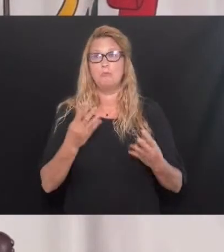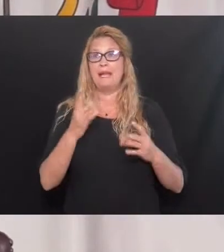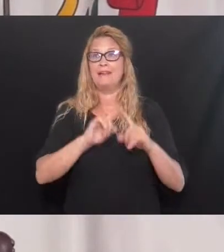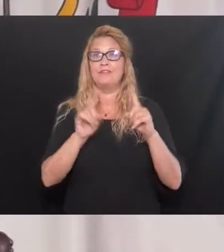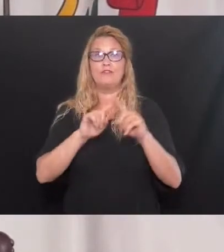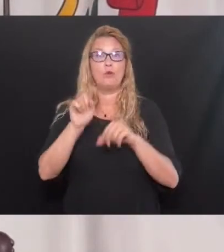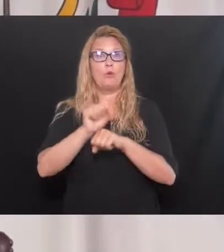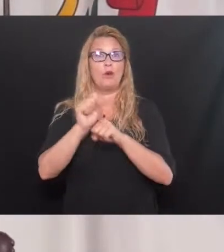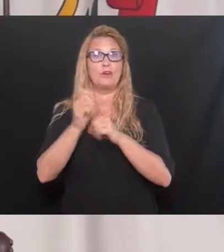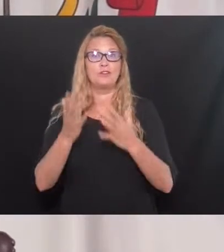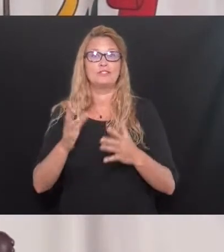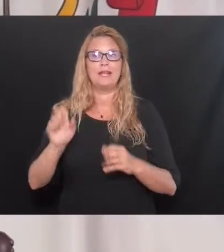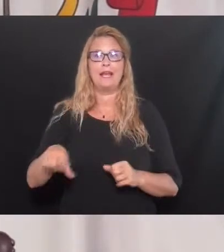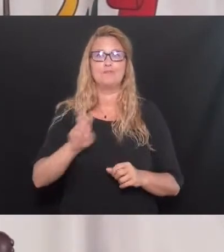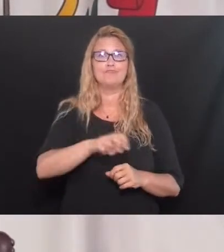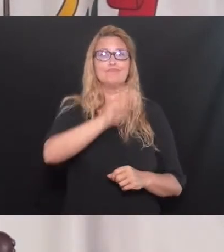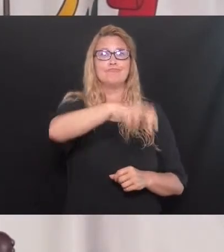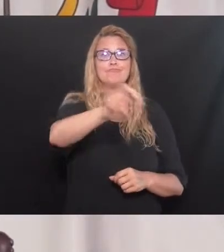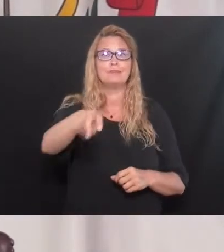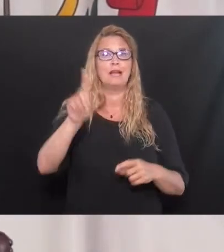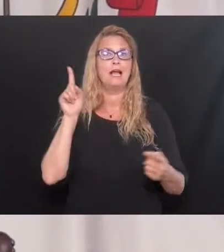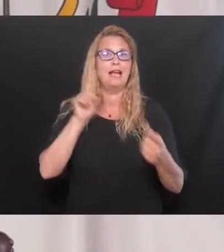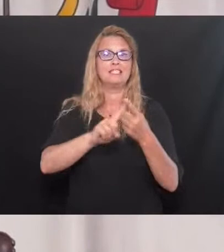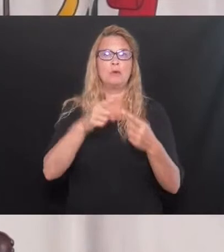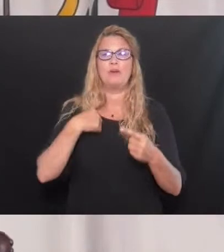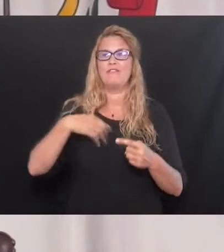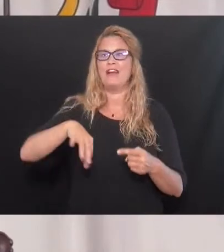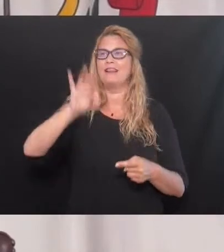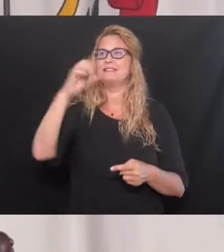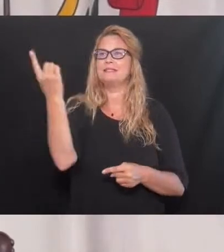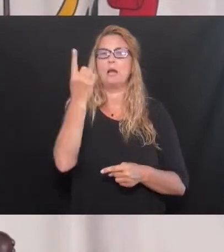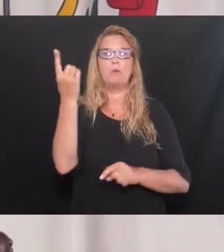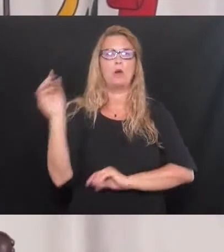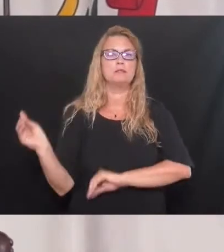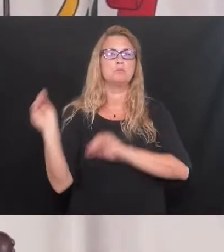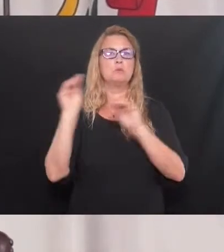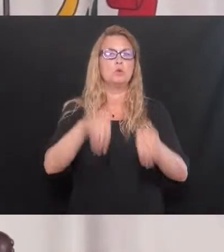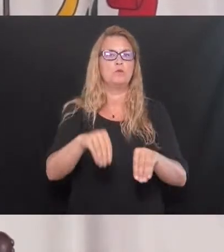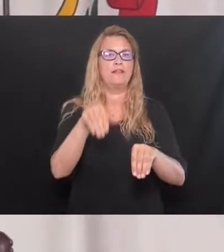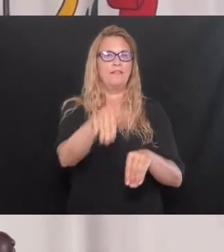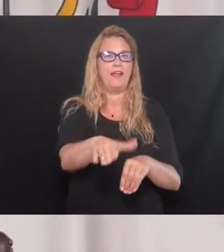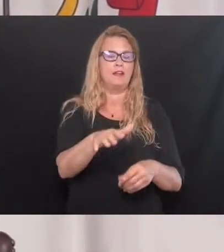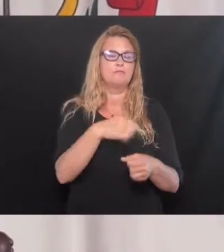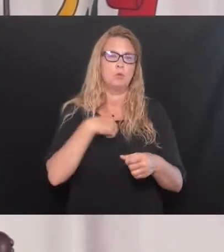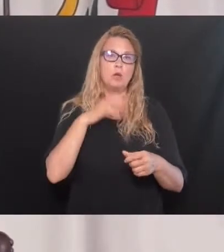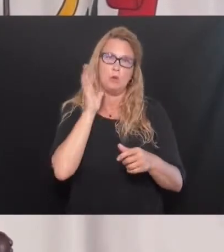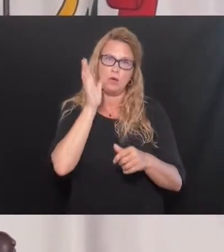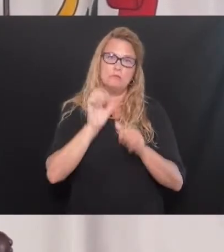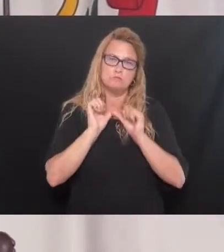displaced in a lot of different areas until we get that suitor found. But we're going to keep at it until we find that